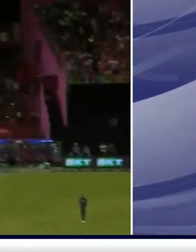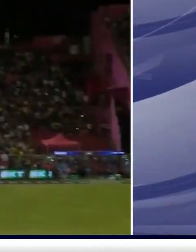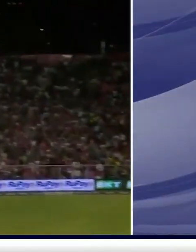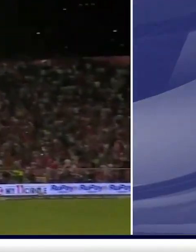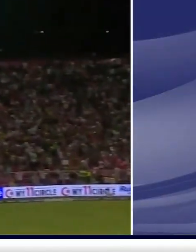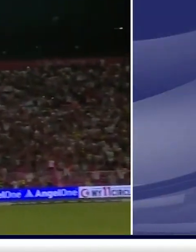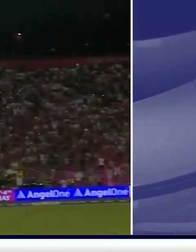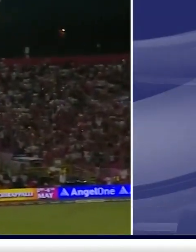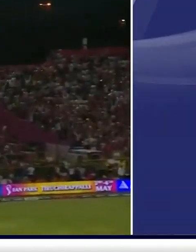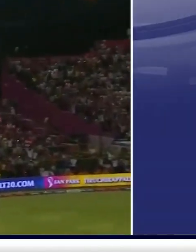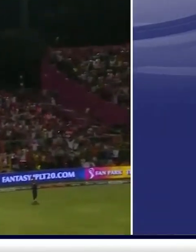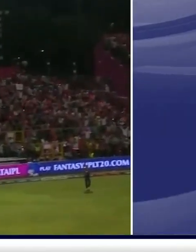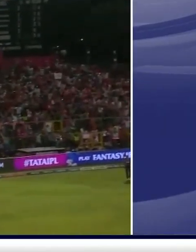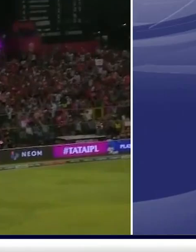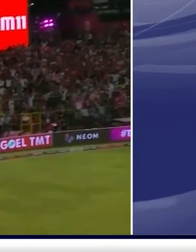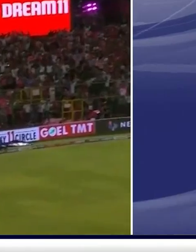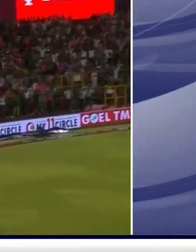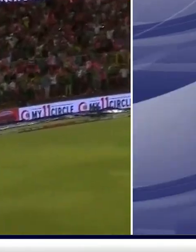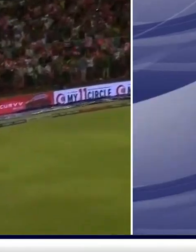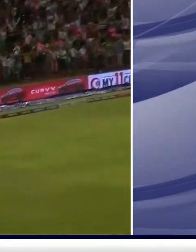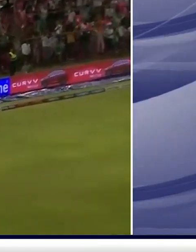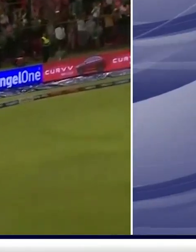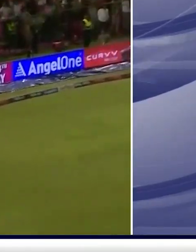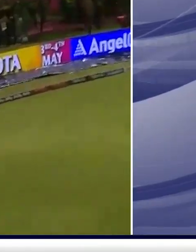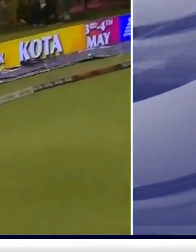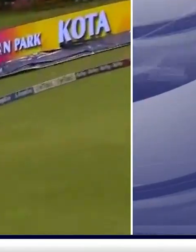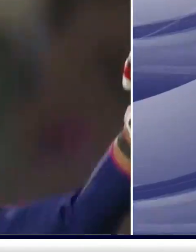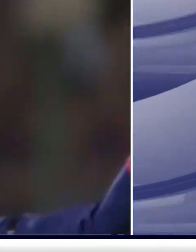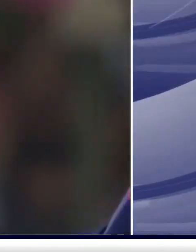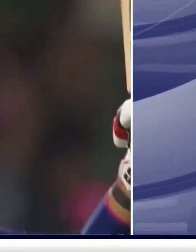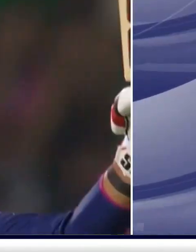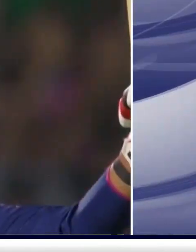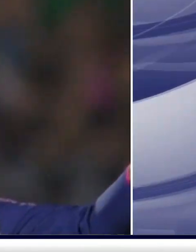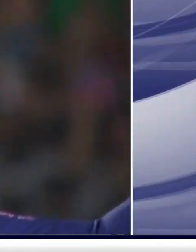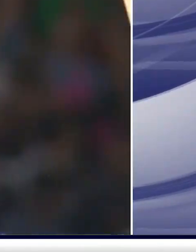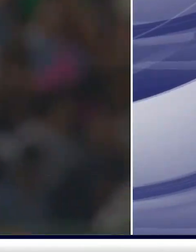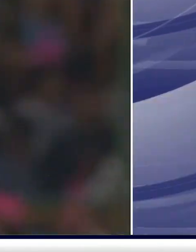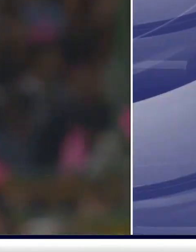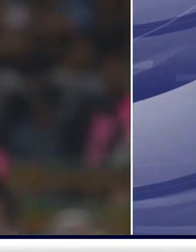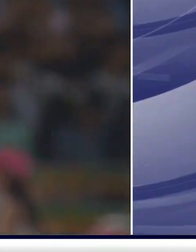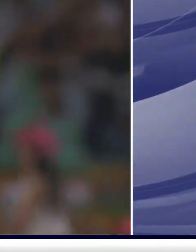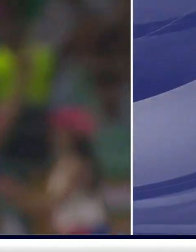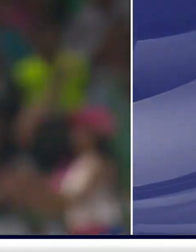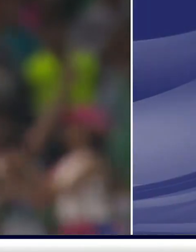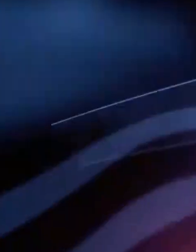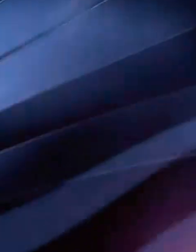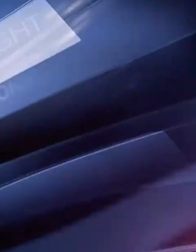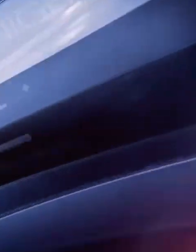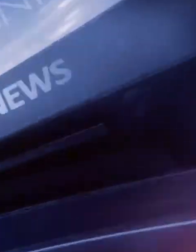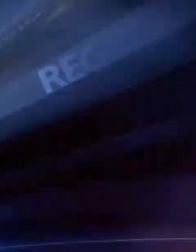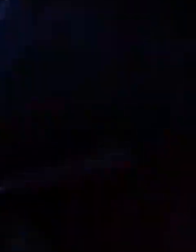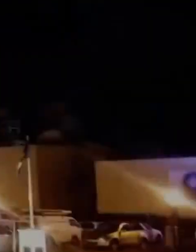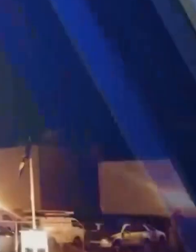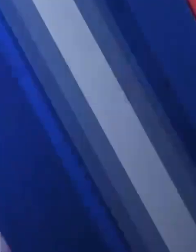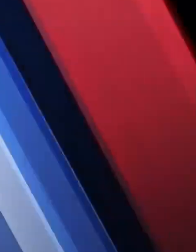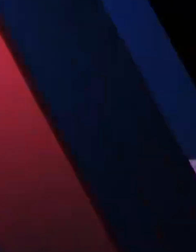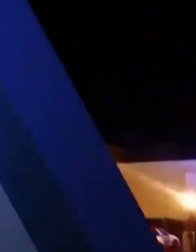a 14-year-old becomes the youngest ever T20 century maker.